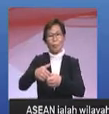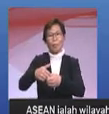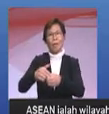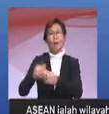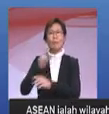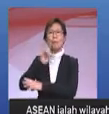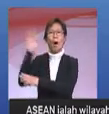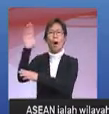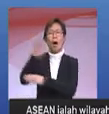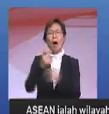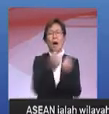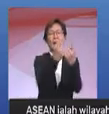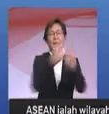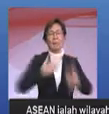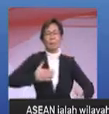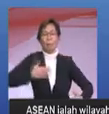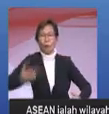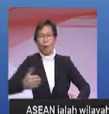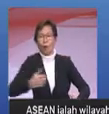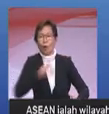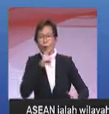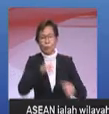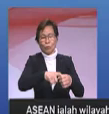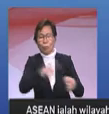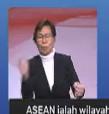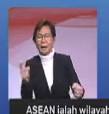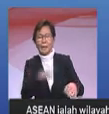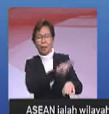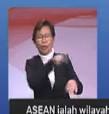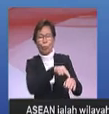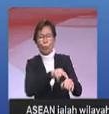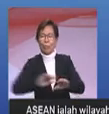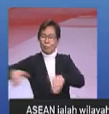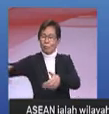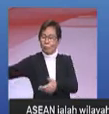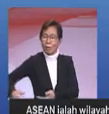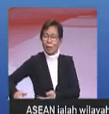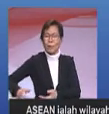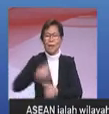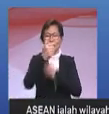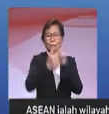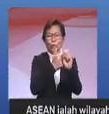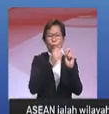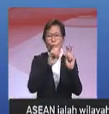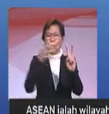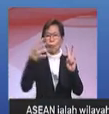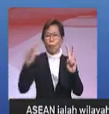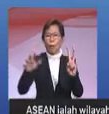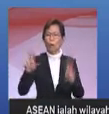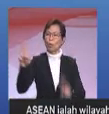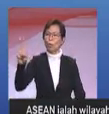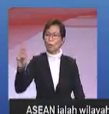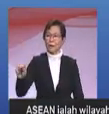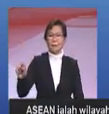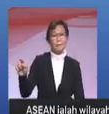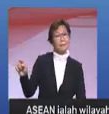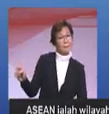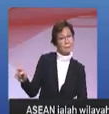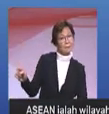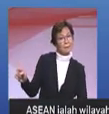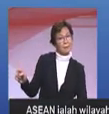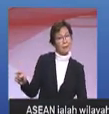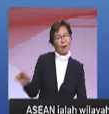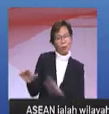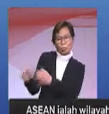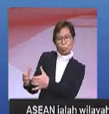11 voluntary non-binding norms recommended by the 2015 United Nations